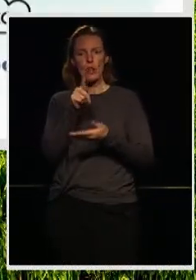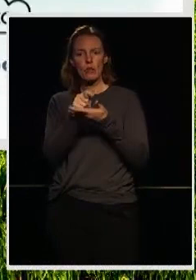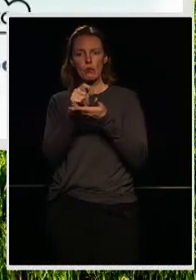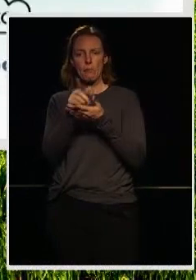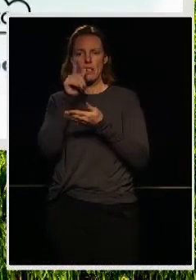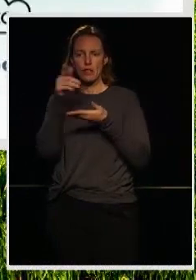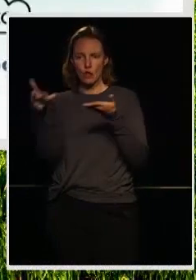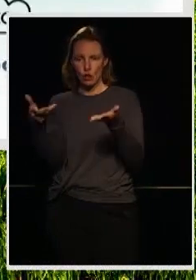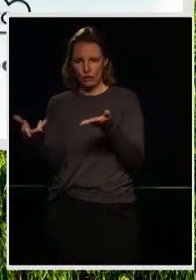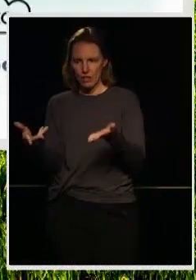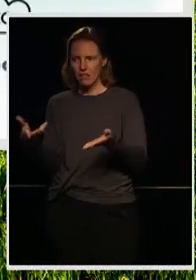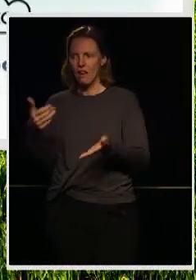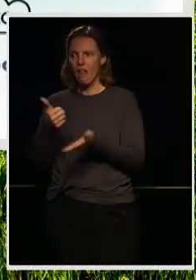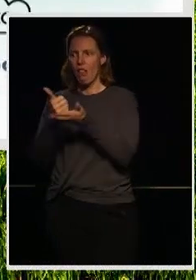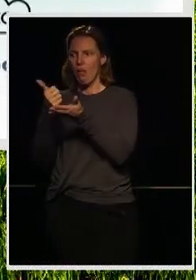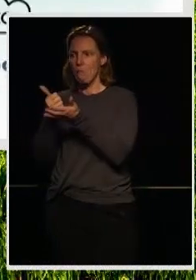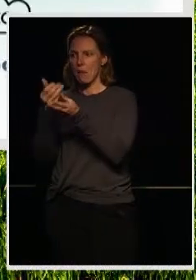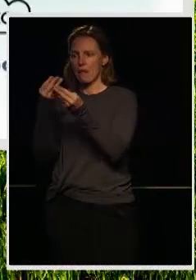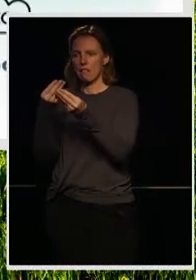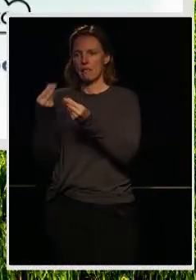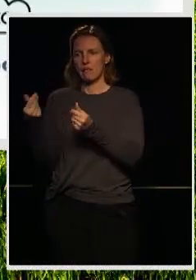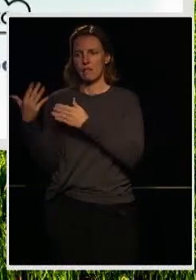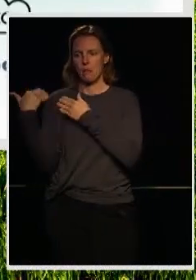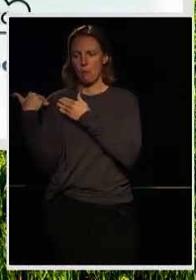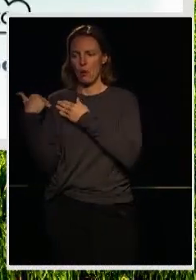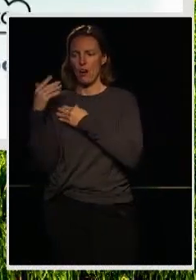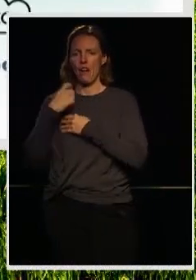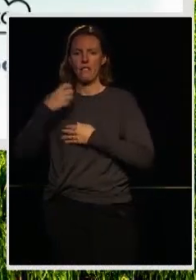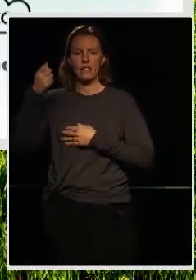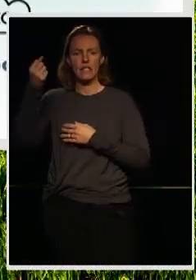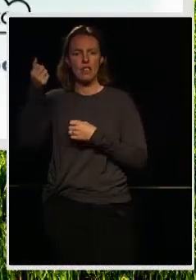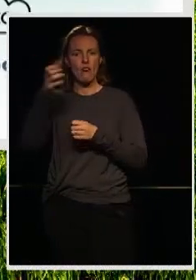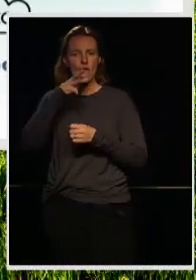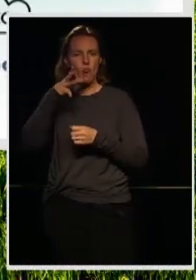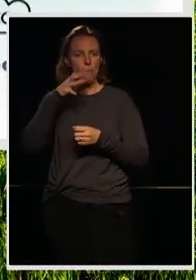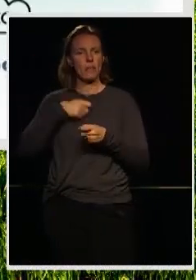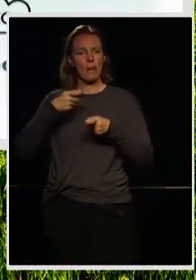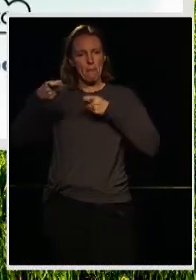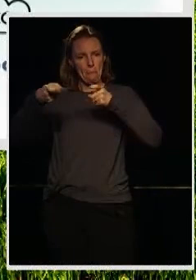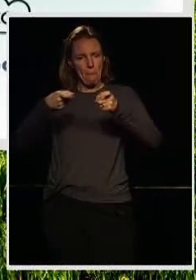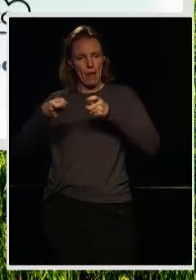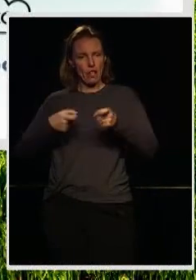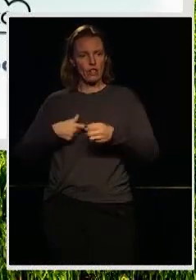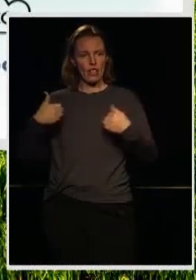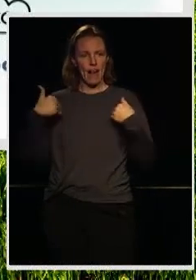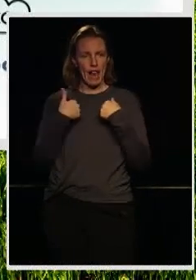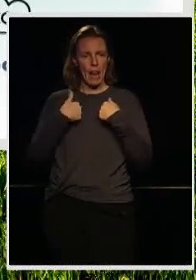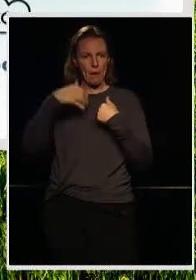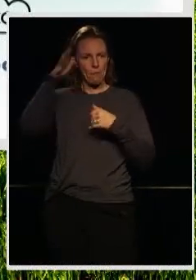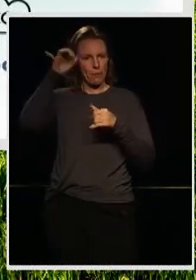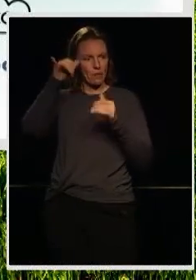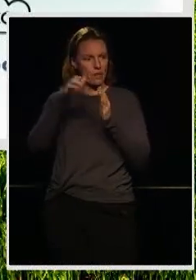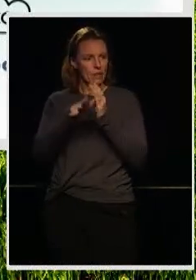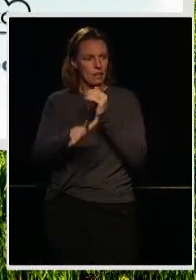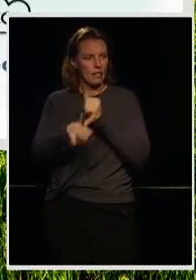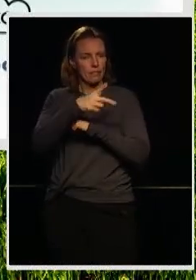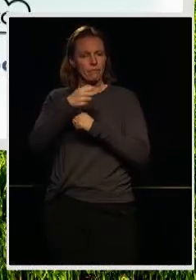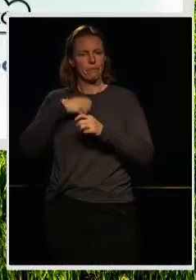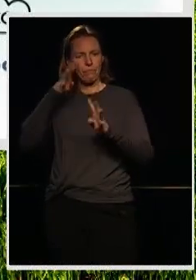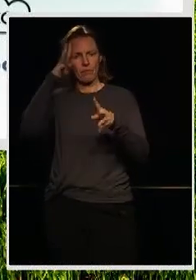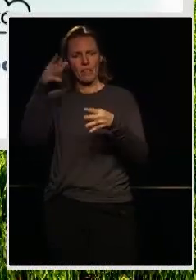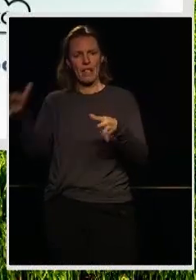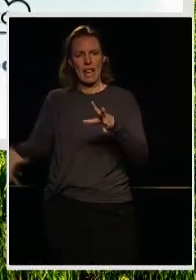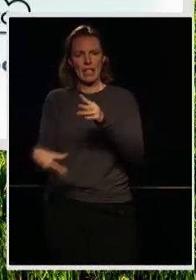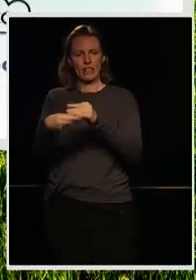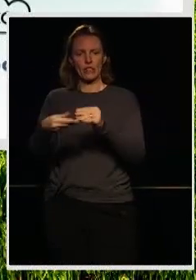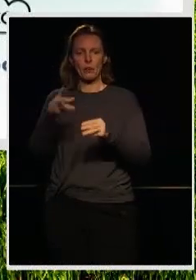as a service, helping ease the burden of dairy farmers, managing animal manure, and creating an additional water